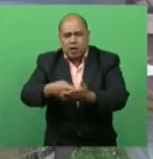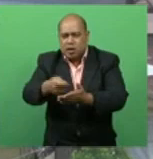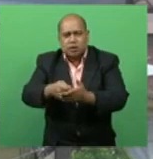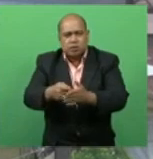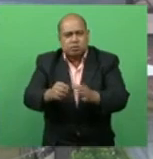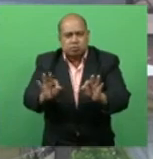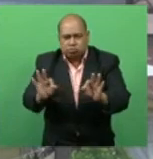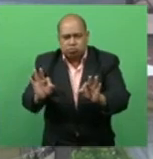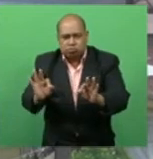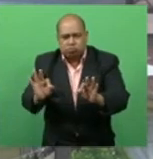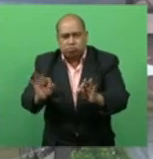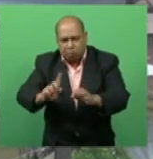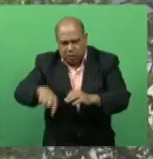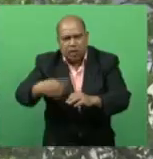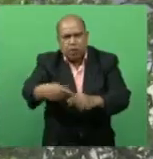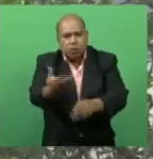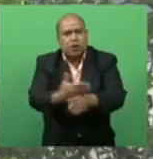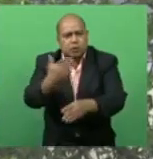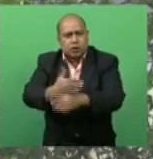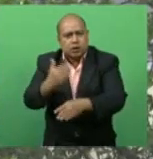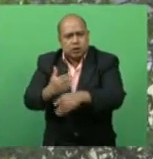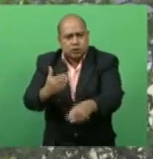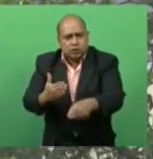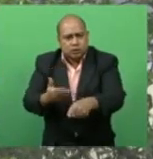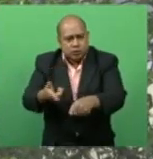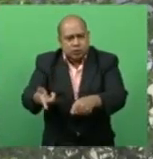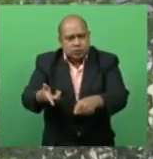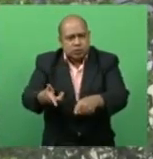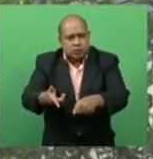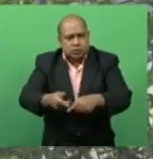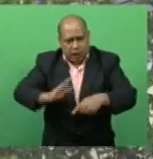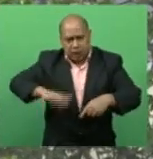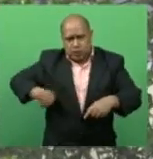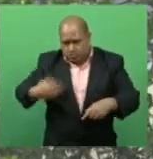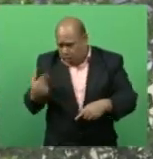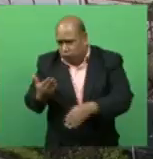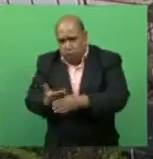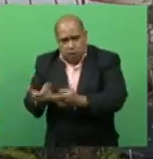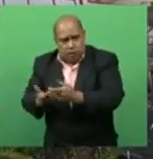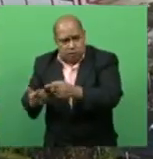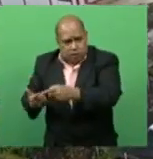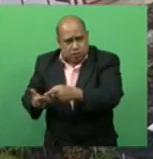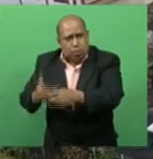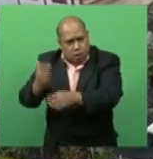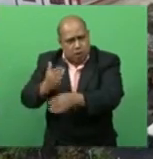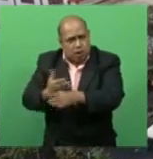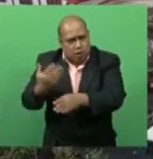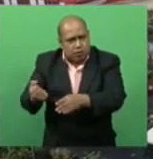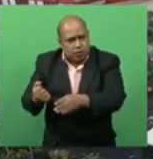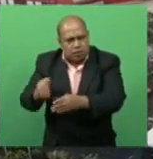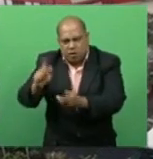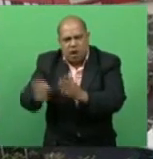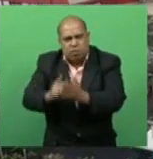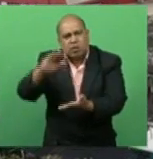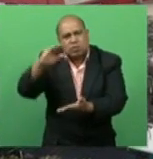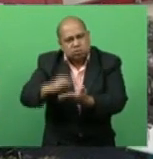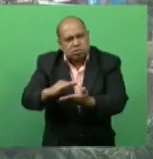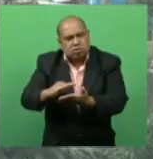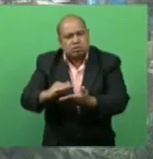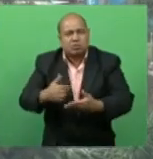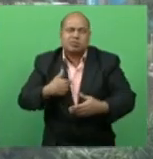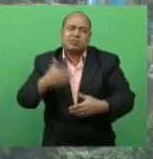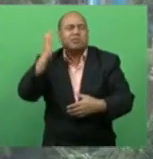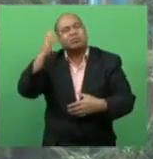case where the husband is still working, the wife's hours was reduced from 38 to 32, and they said, oh, we can't pay our rent anymore.